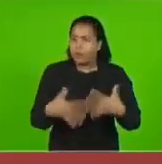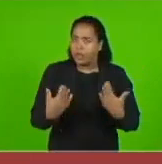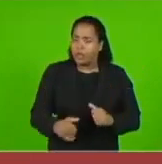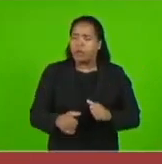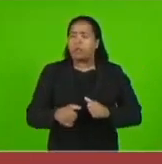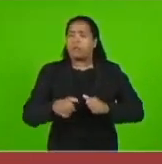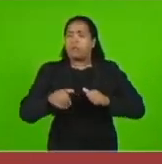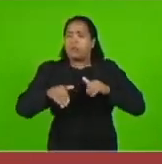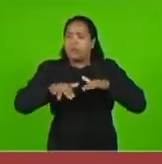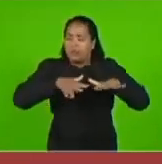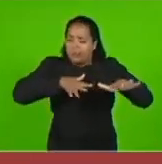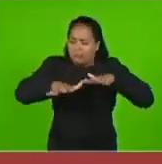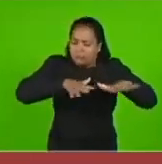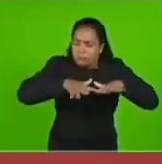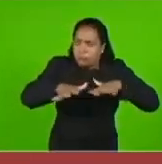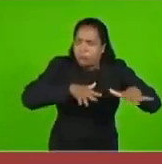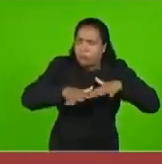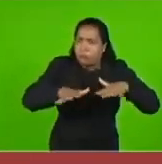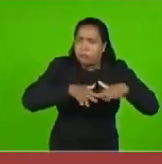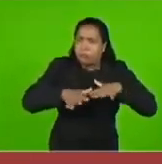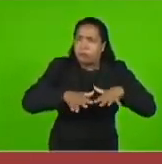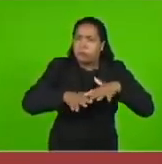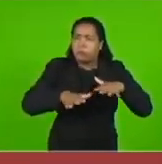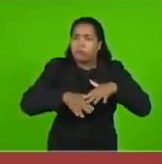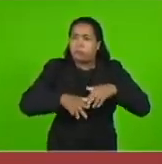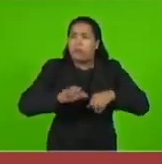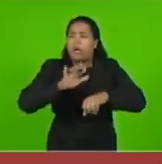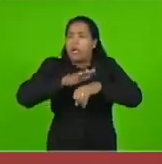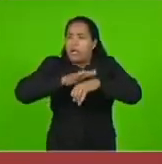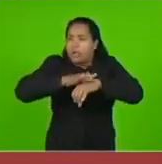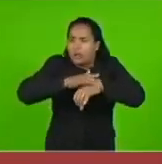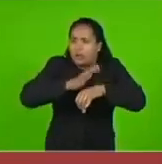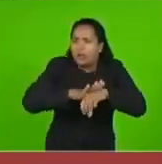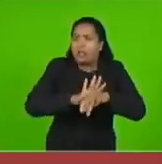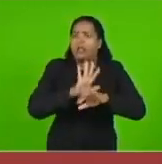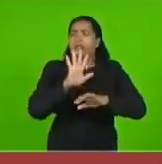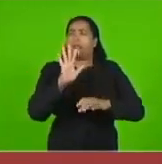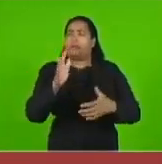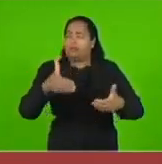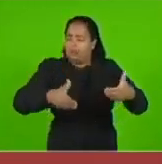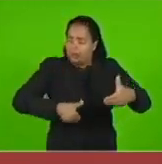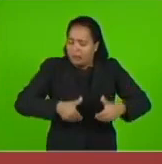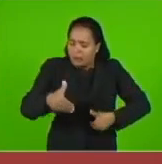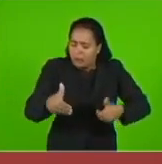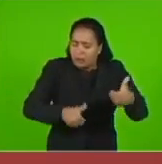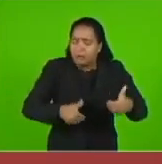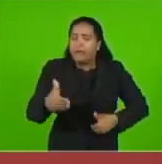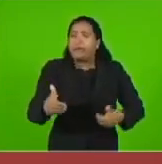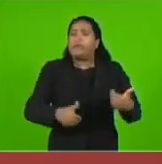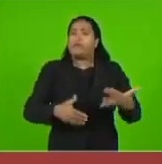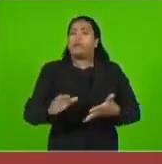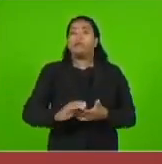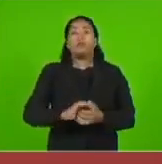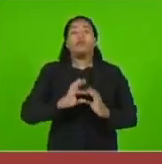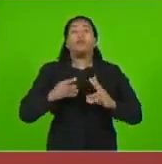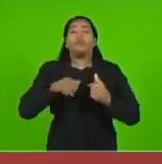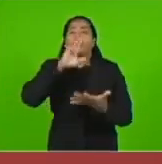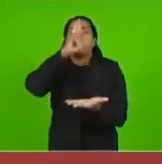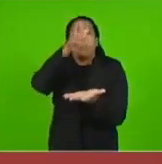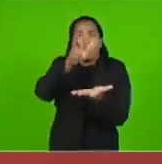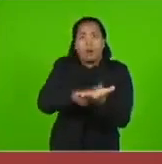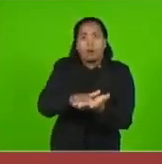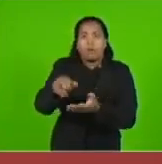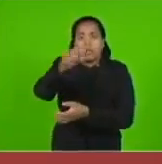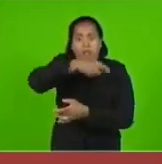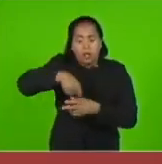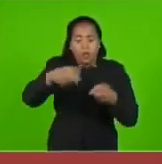point out to the beginning of the birthing pains. So earthquakes, pestilence, and everything that we are seeing here, they are a result of